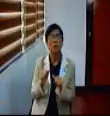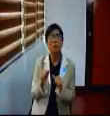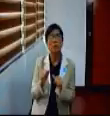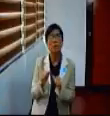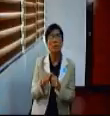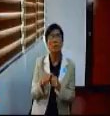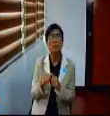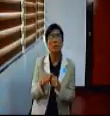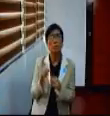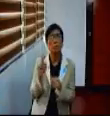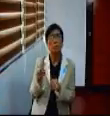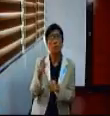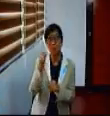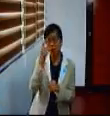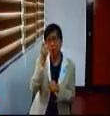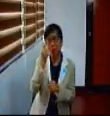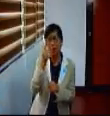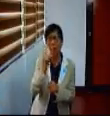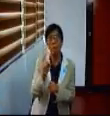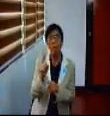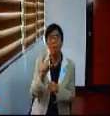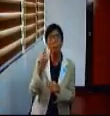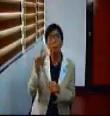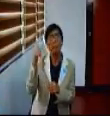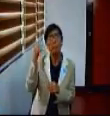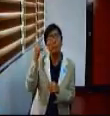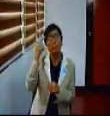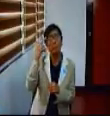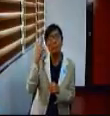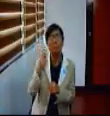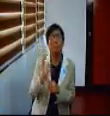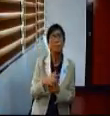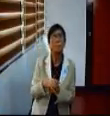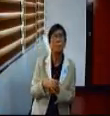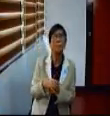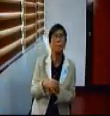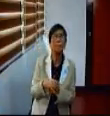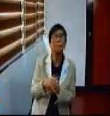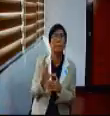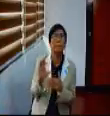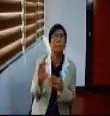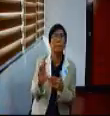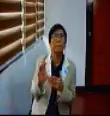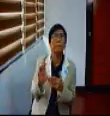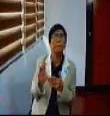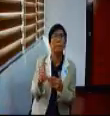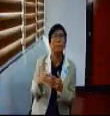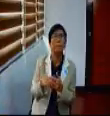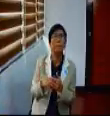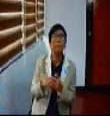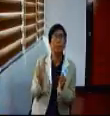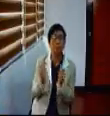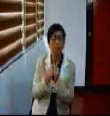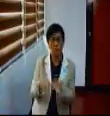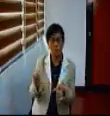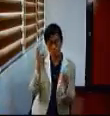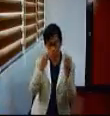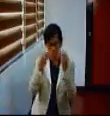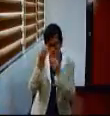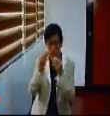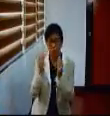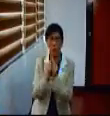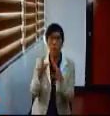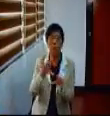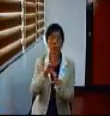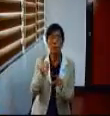to understand whether the government is completely without linkage, without contribution, without involvement,